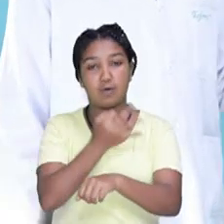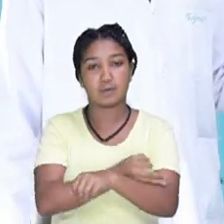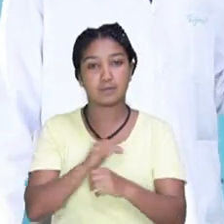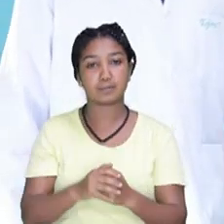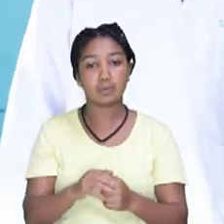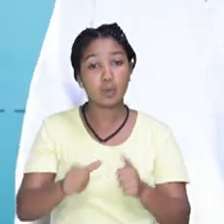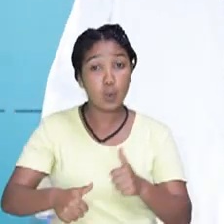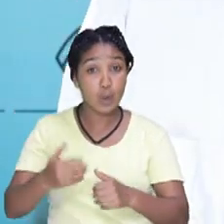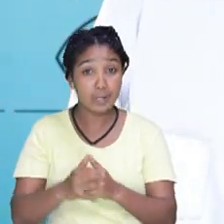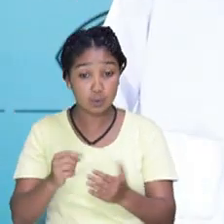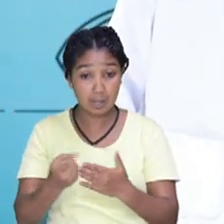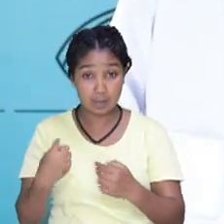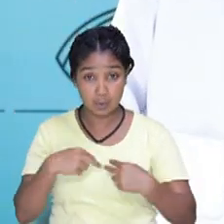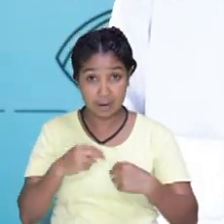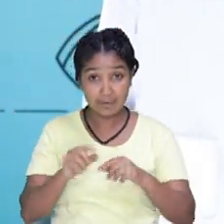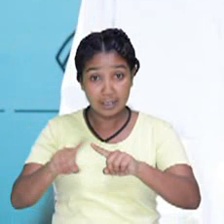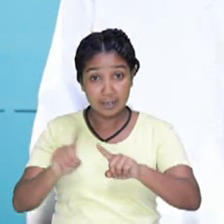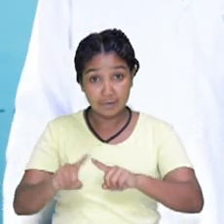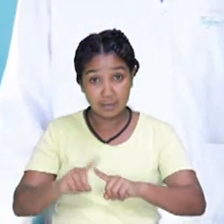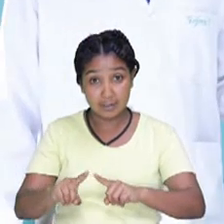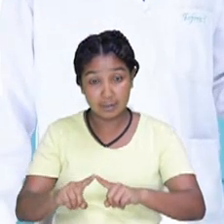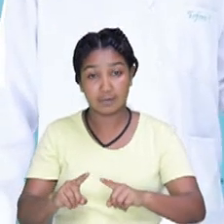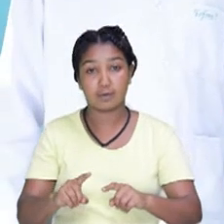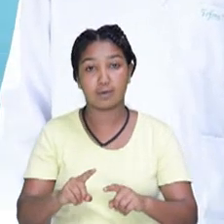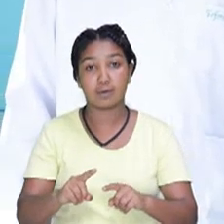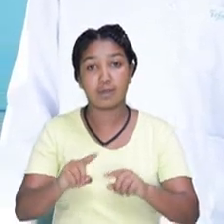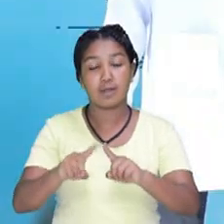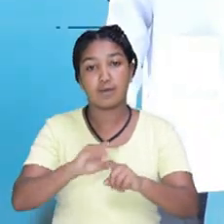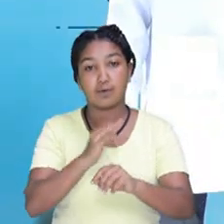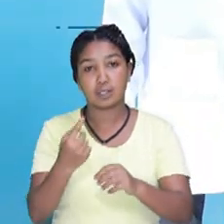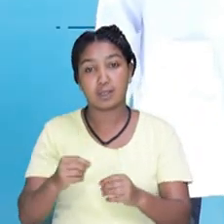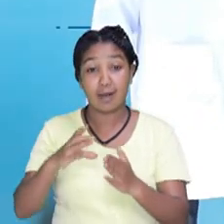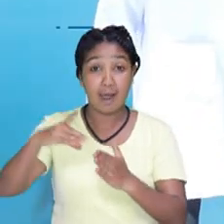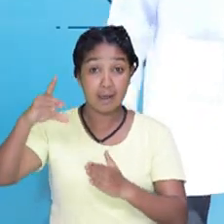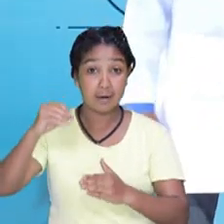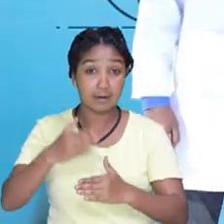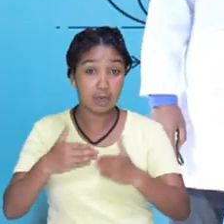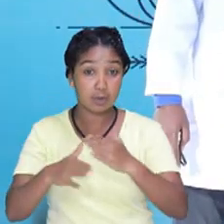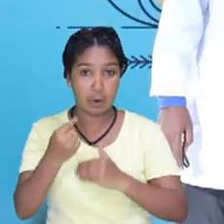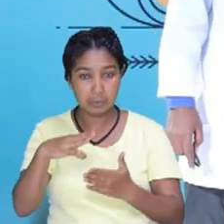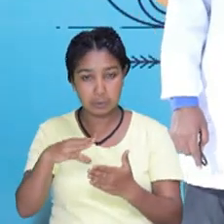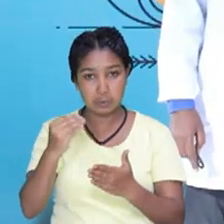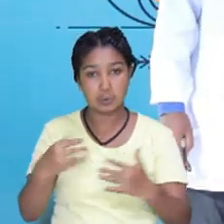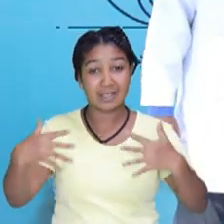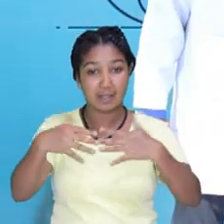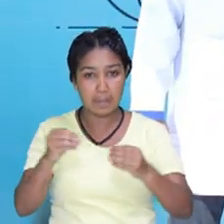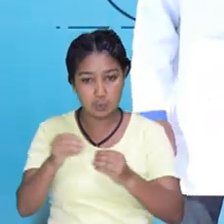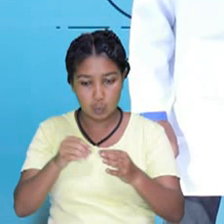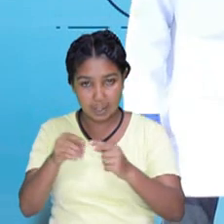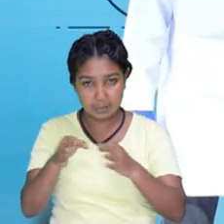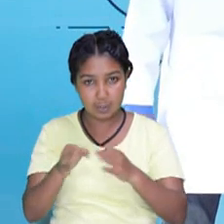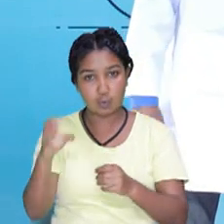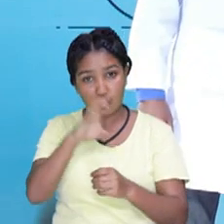force. Whereas here we might have a different variable force, and in higher grades it's possible to use integral mathematics